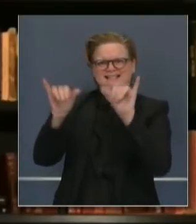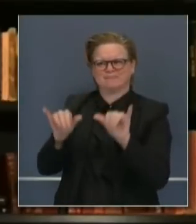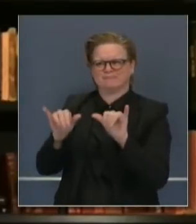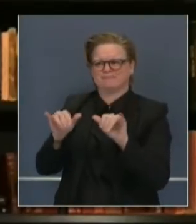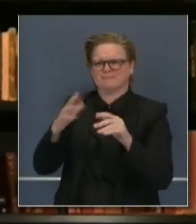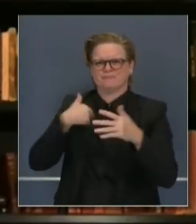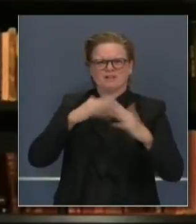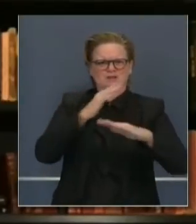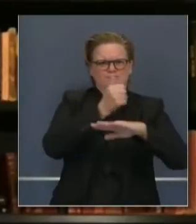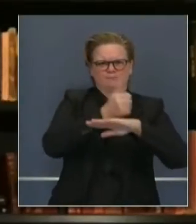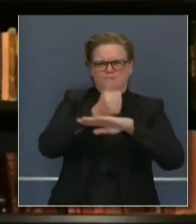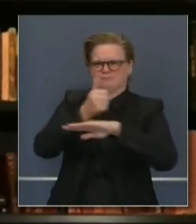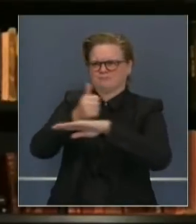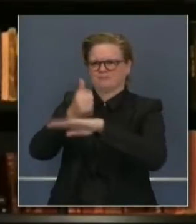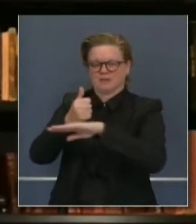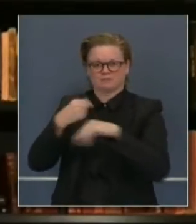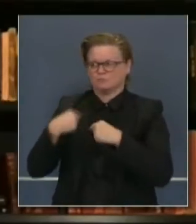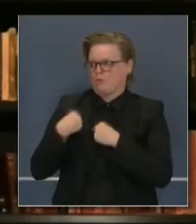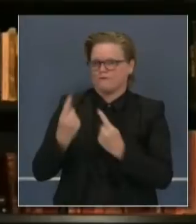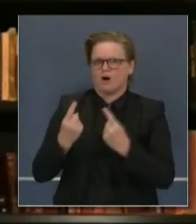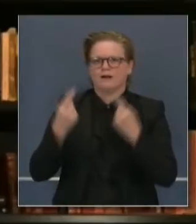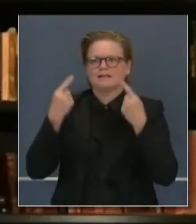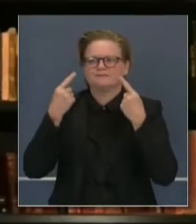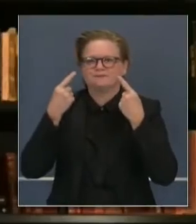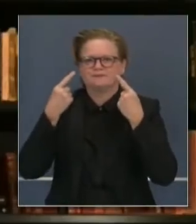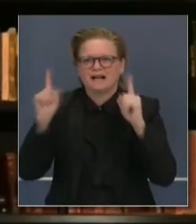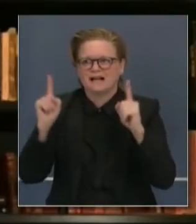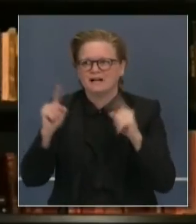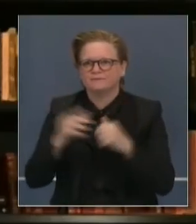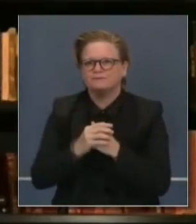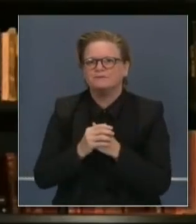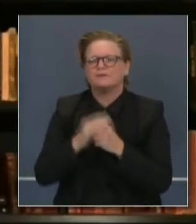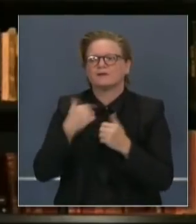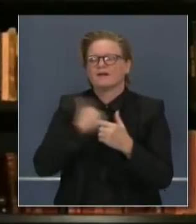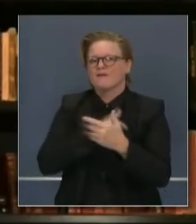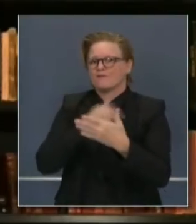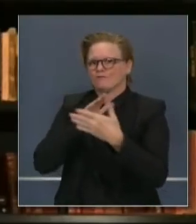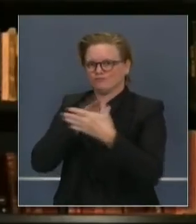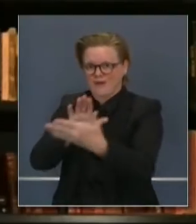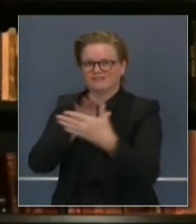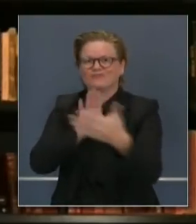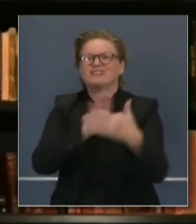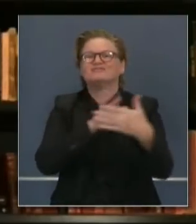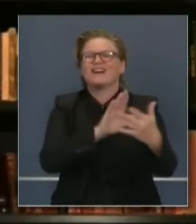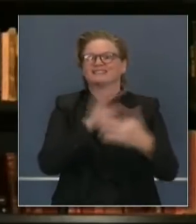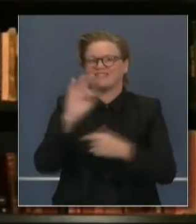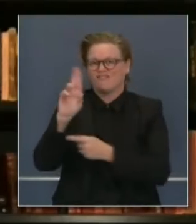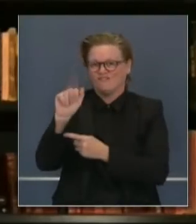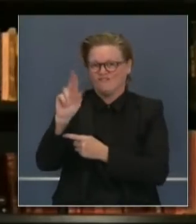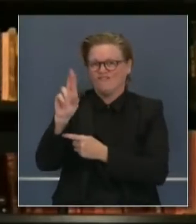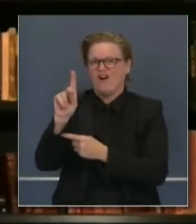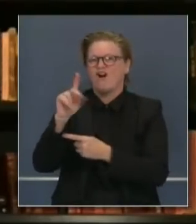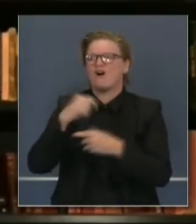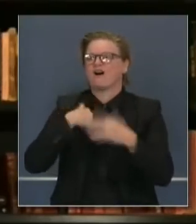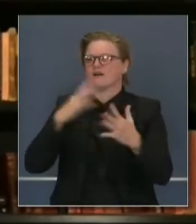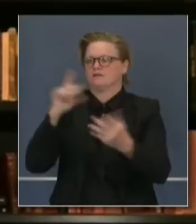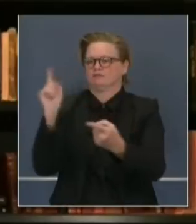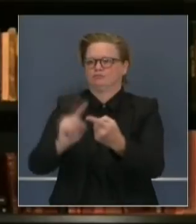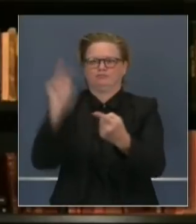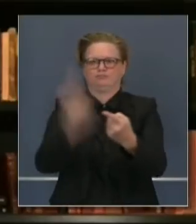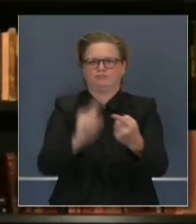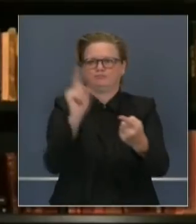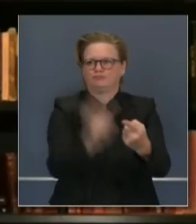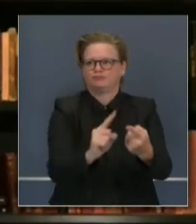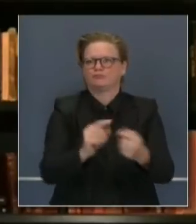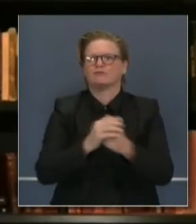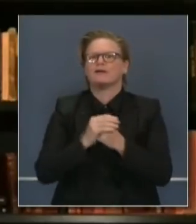effective at addressing some of the fraud issues, again, on the front door. We also were able to substantially address the backlog through that reset, and